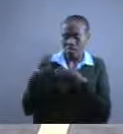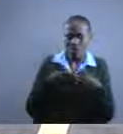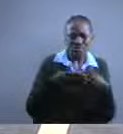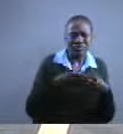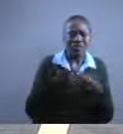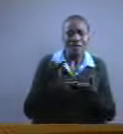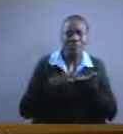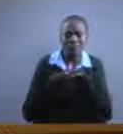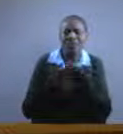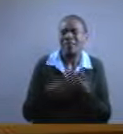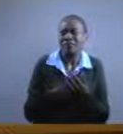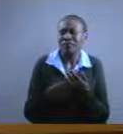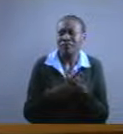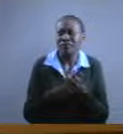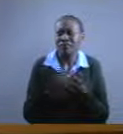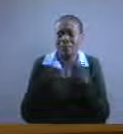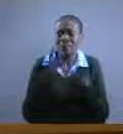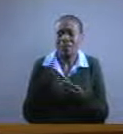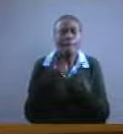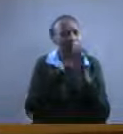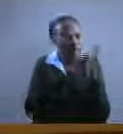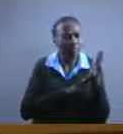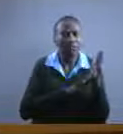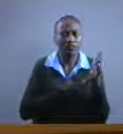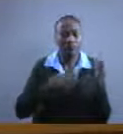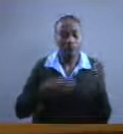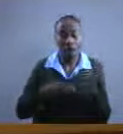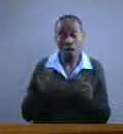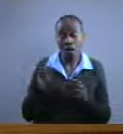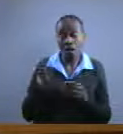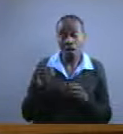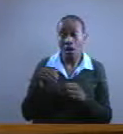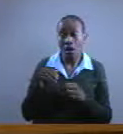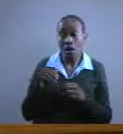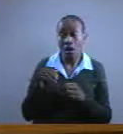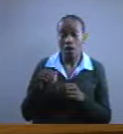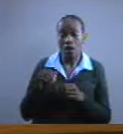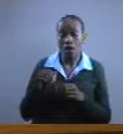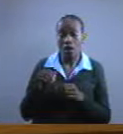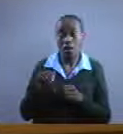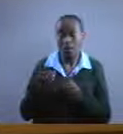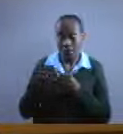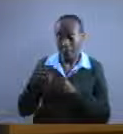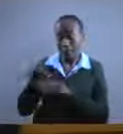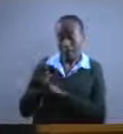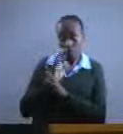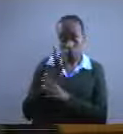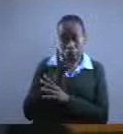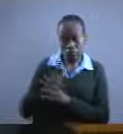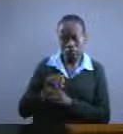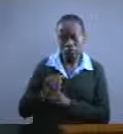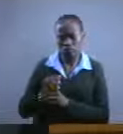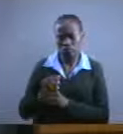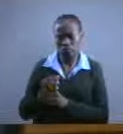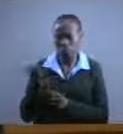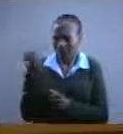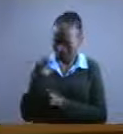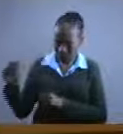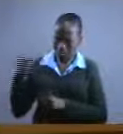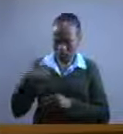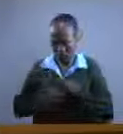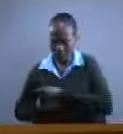bill. I certainly join the Honourable Kalyan in objecting. Because, Speaker, the fact that this is a statement rather than a